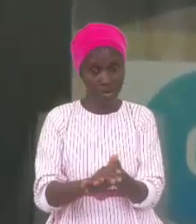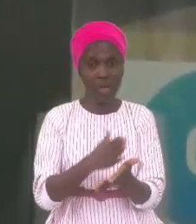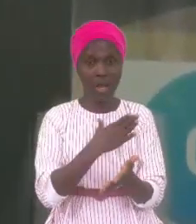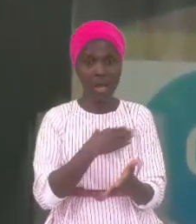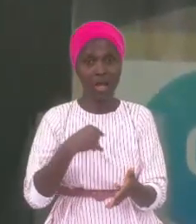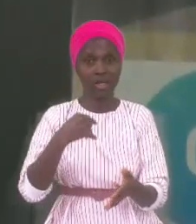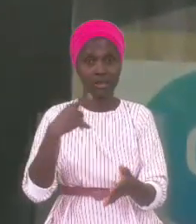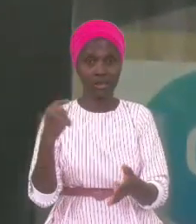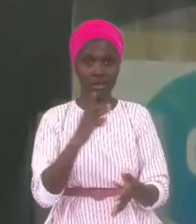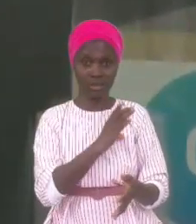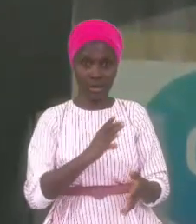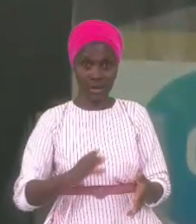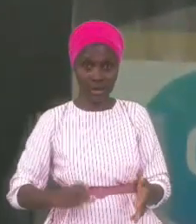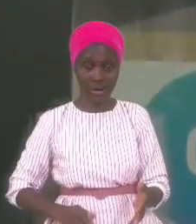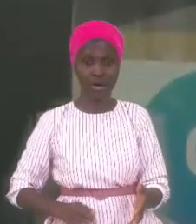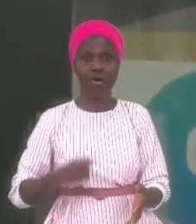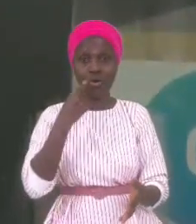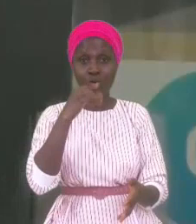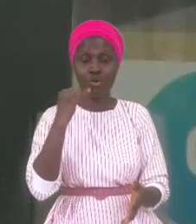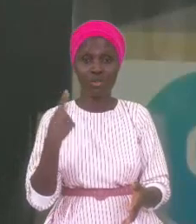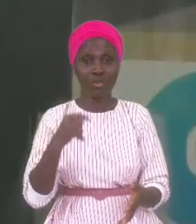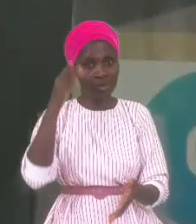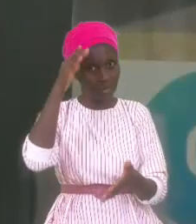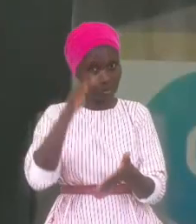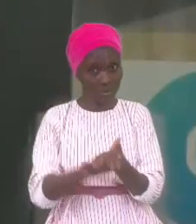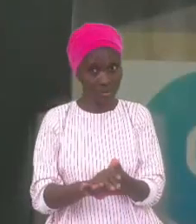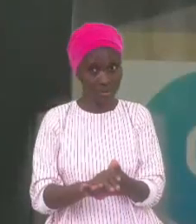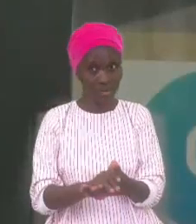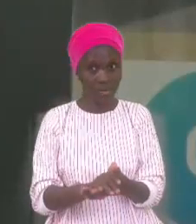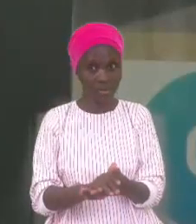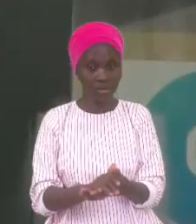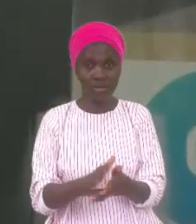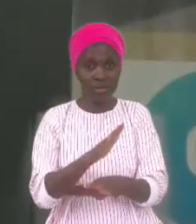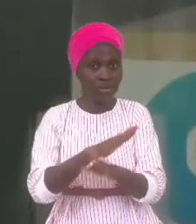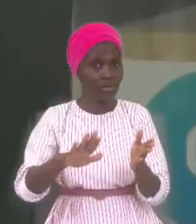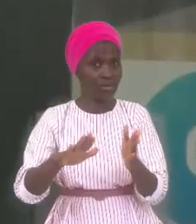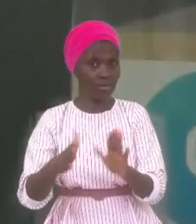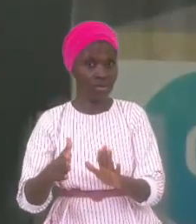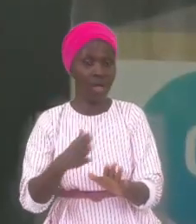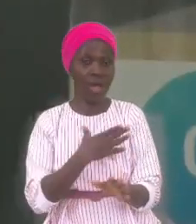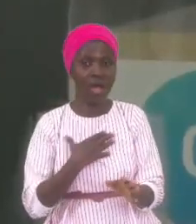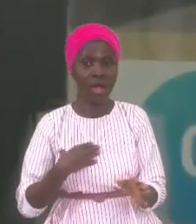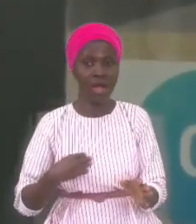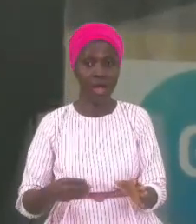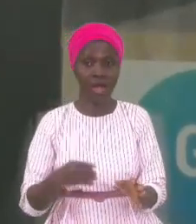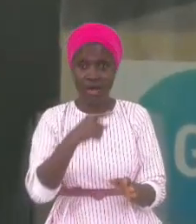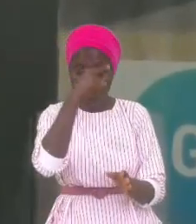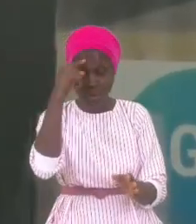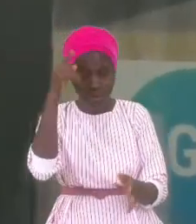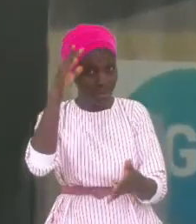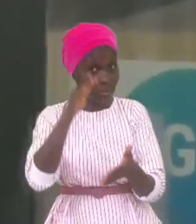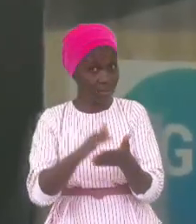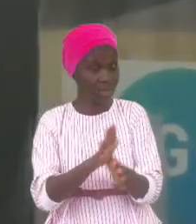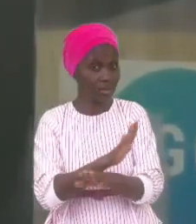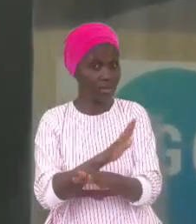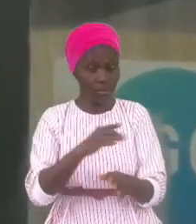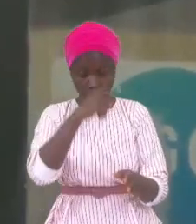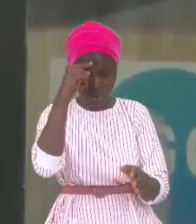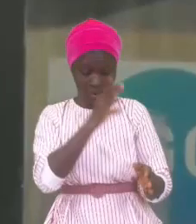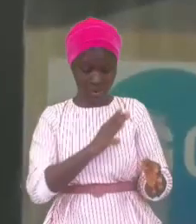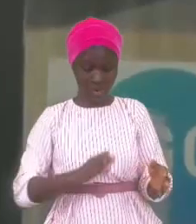Christ, who is the bridegroom, they do not die. And because Christ does not die, and he is